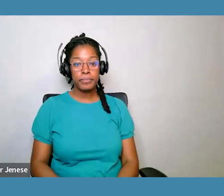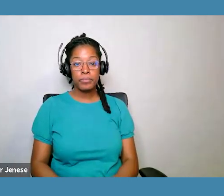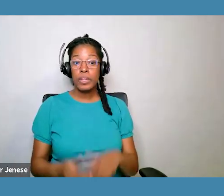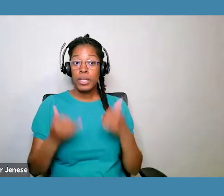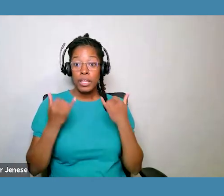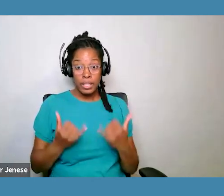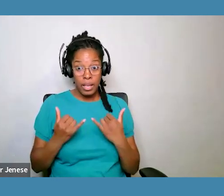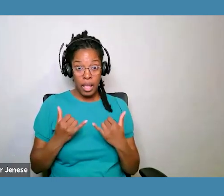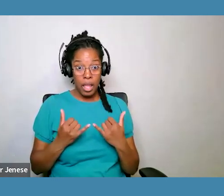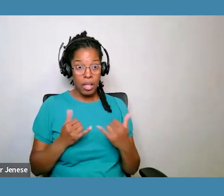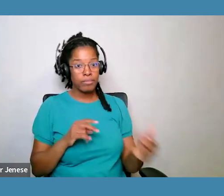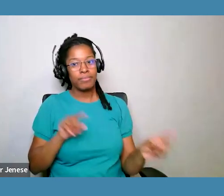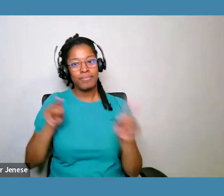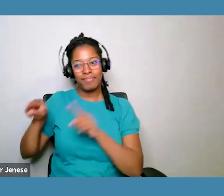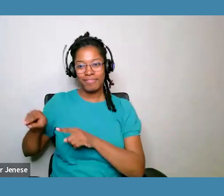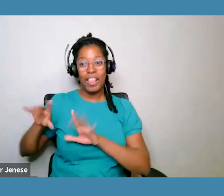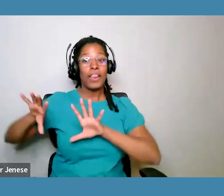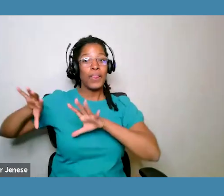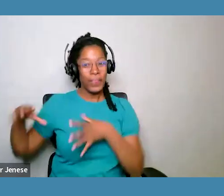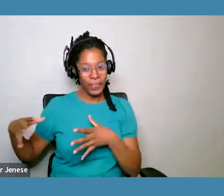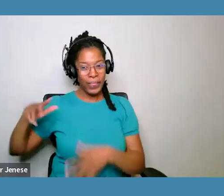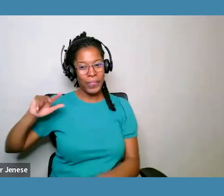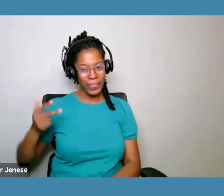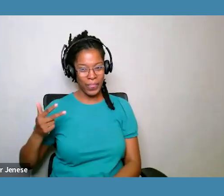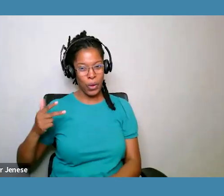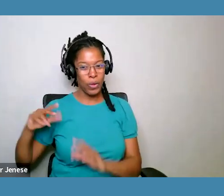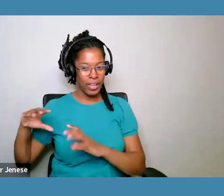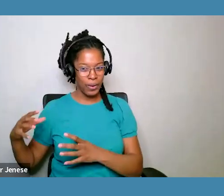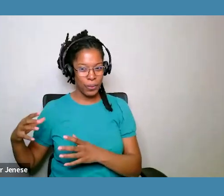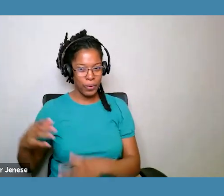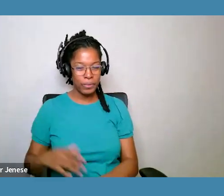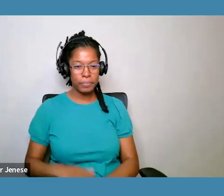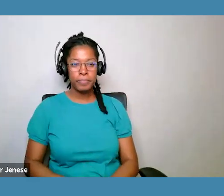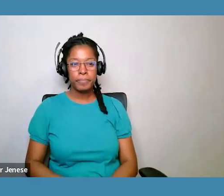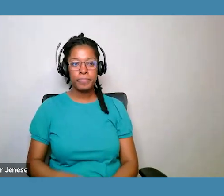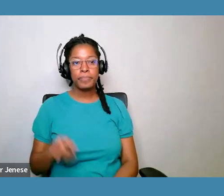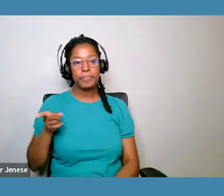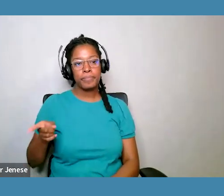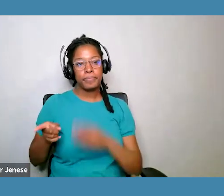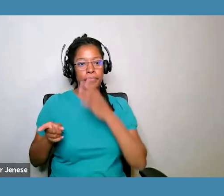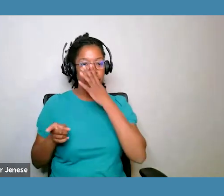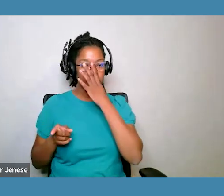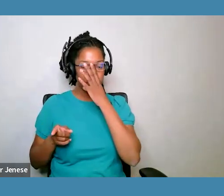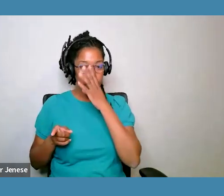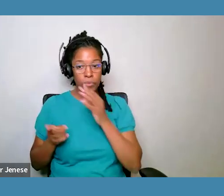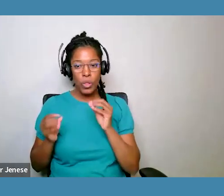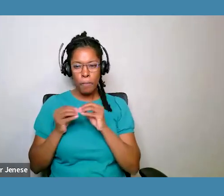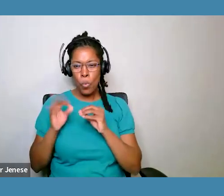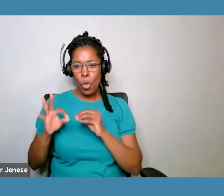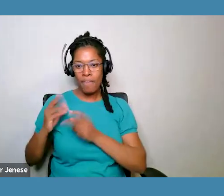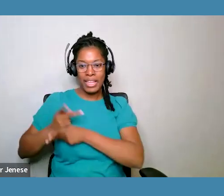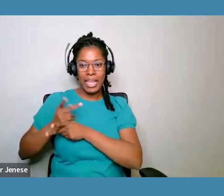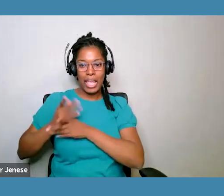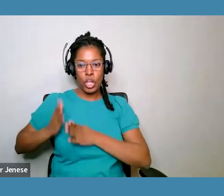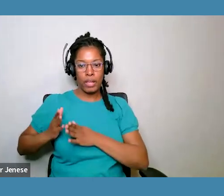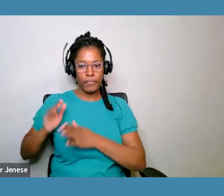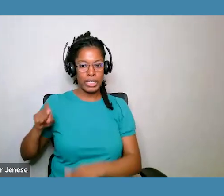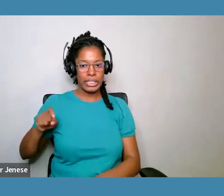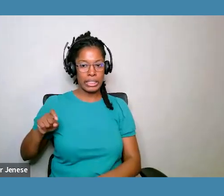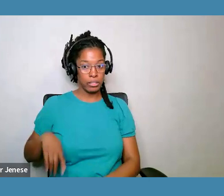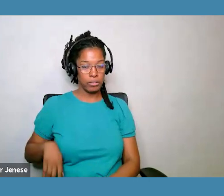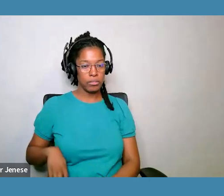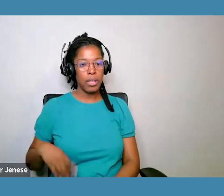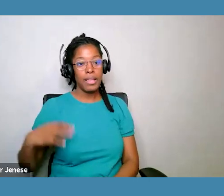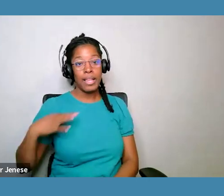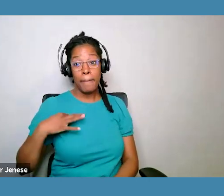And now we'll look at the third crisis category, which is more to do with the caregiver needs. So the applicant's